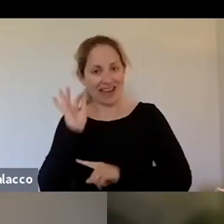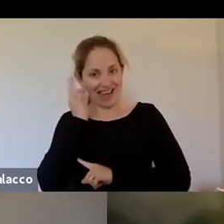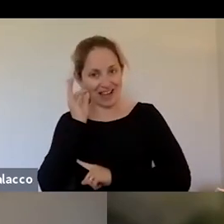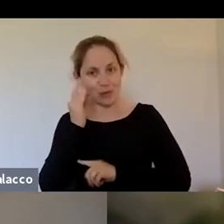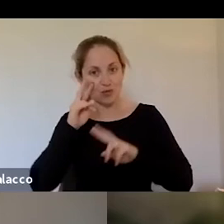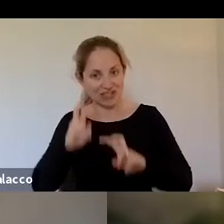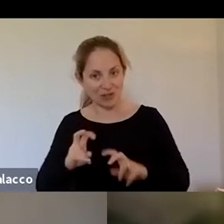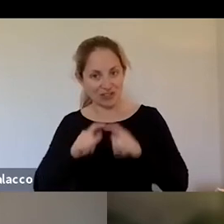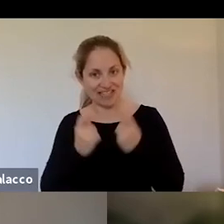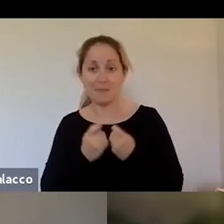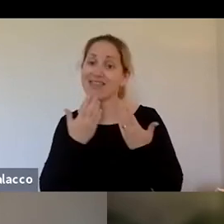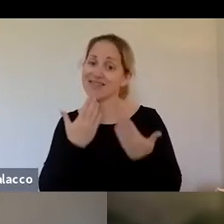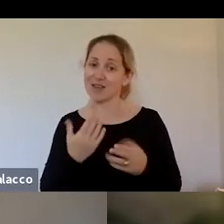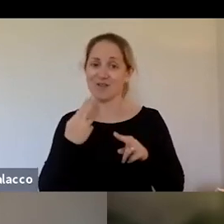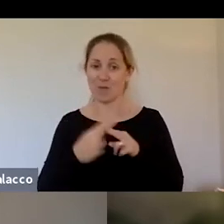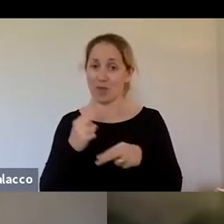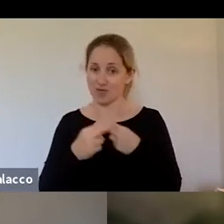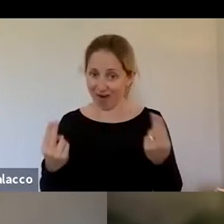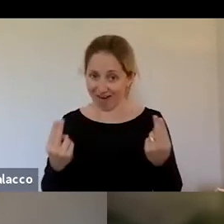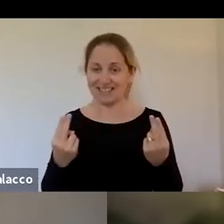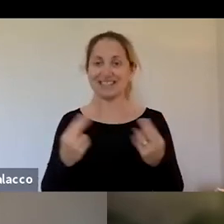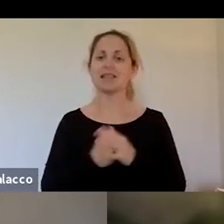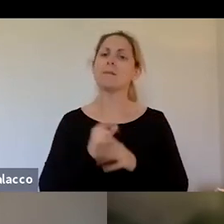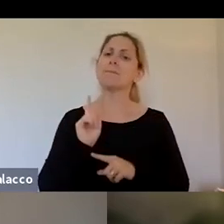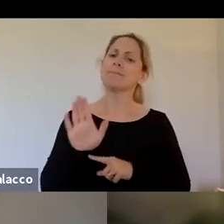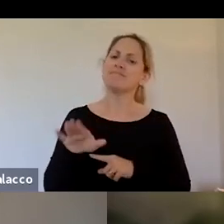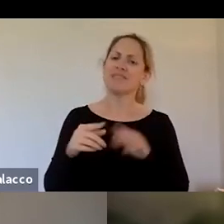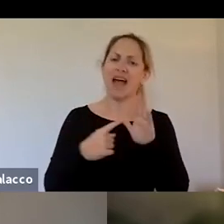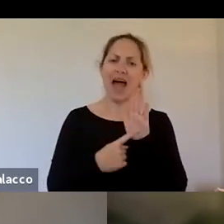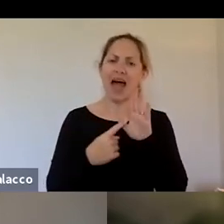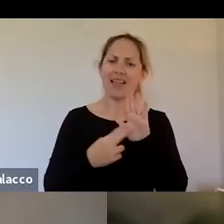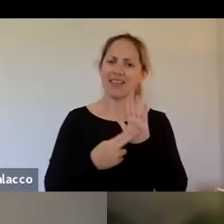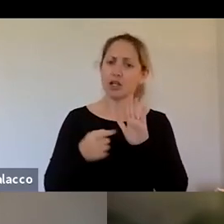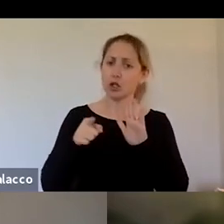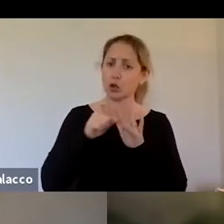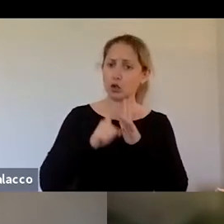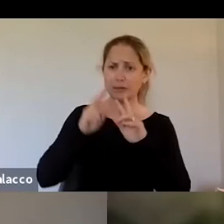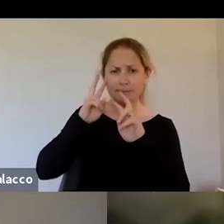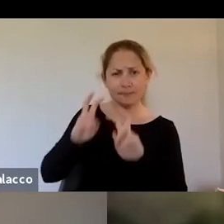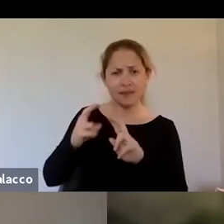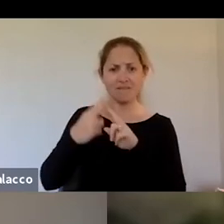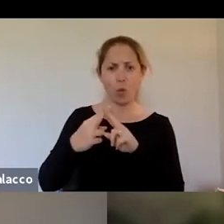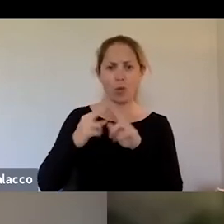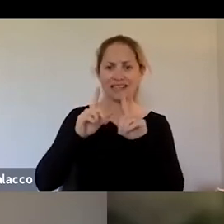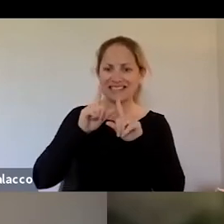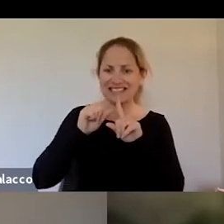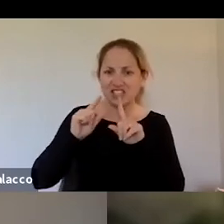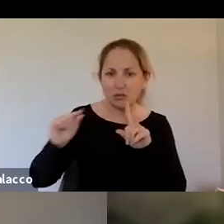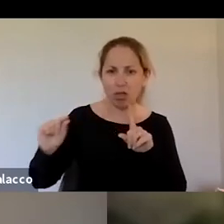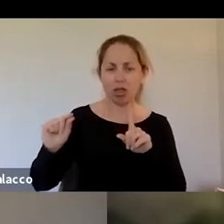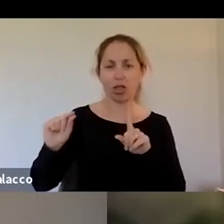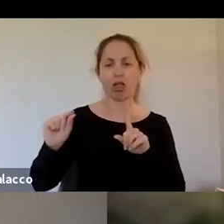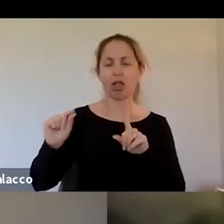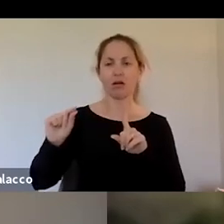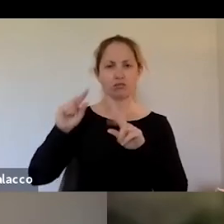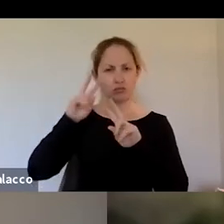prize. But Alan, I know you've been doing some extra work in terms of digital in the US, including some qualitative research, and you've